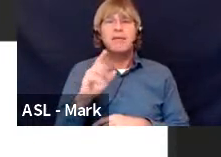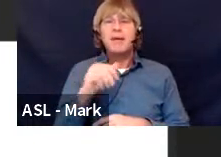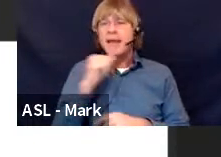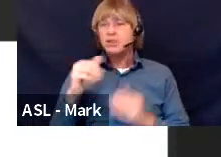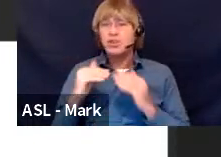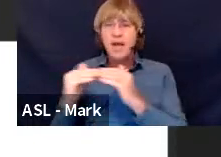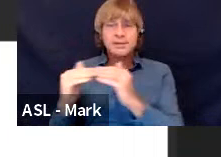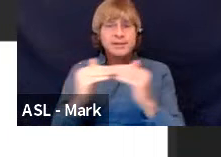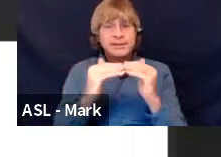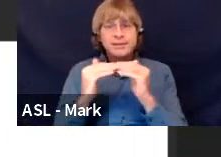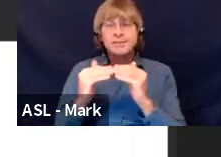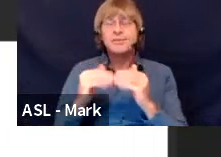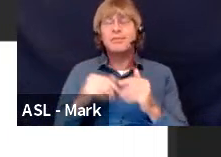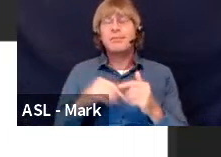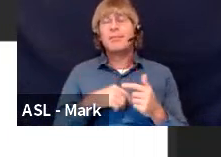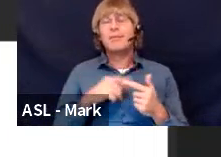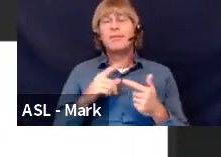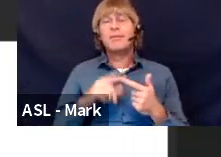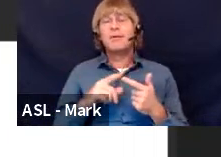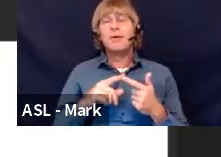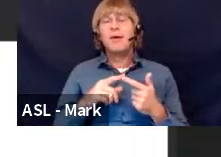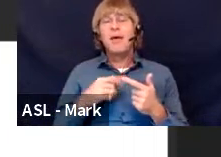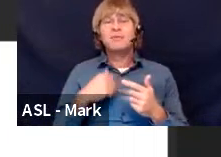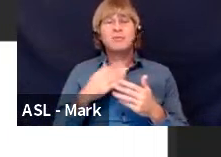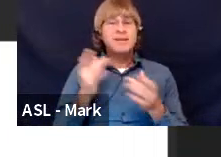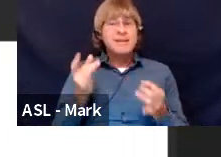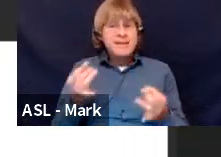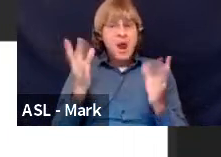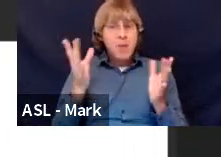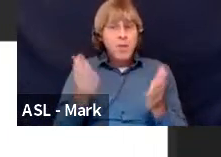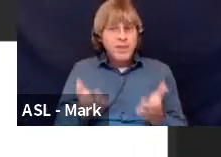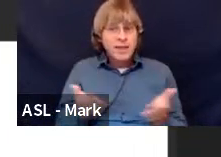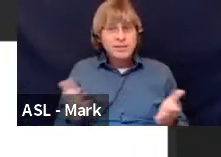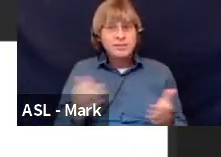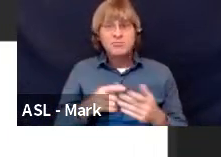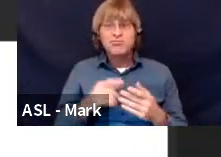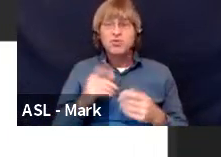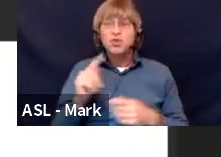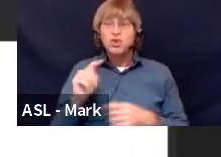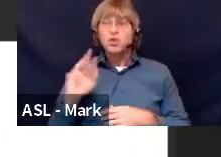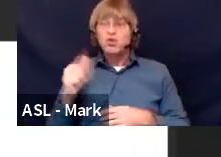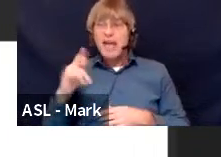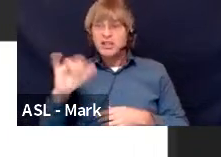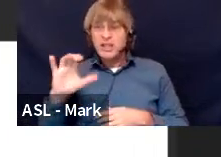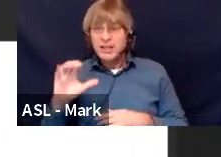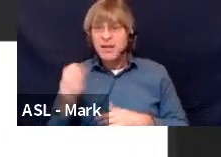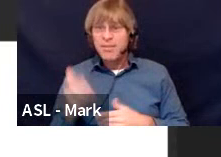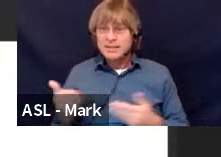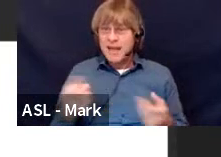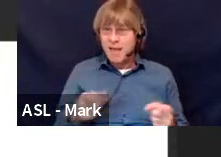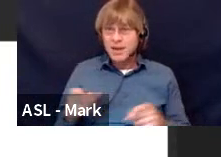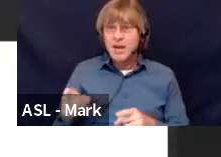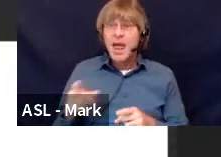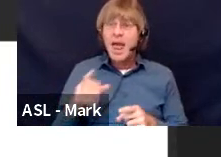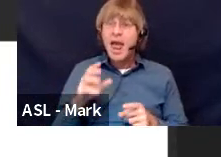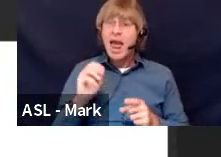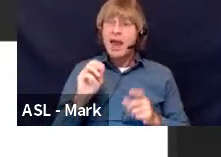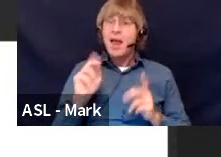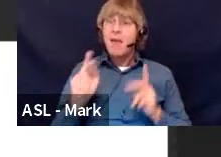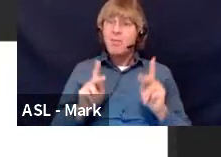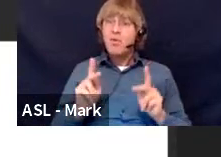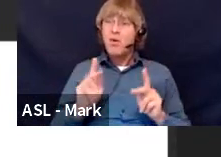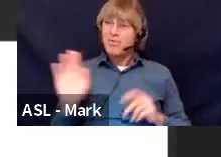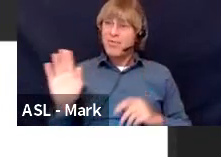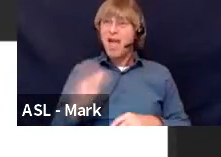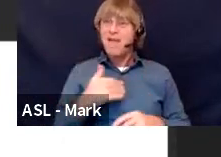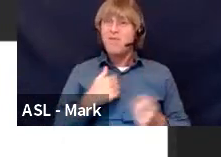Injustices, there are some terrible things, there are some tragic things that have happened. And people have